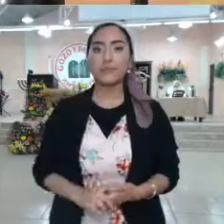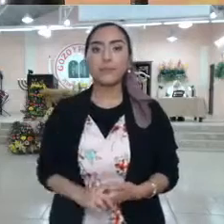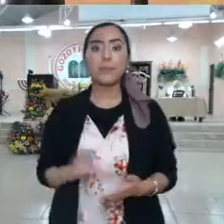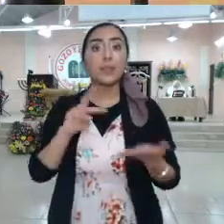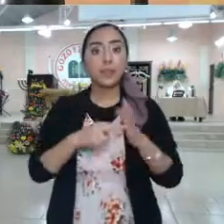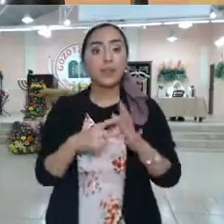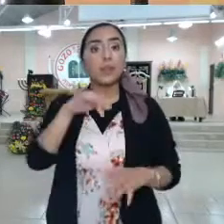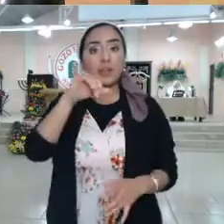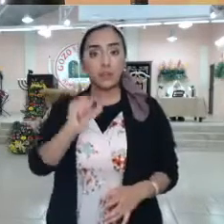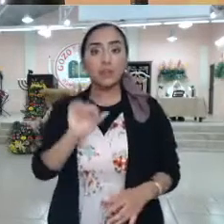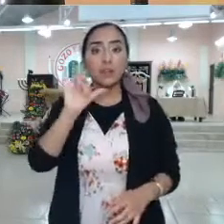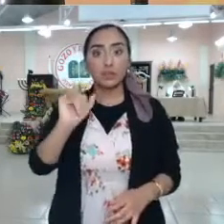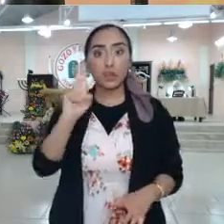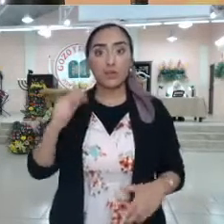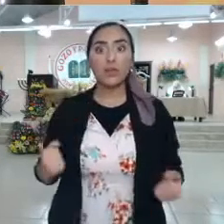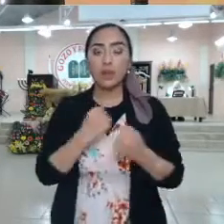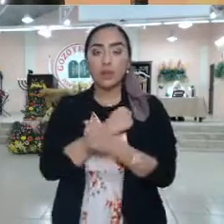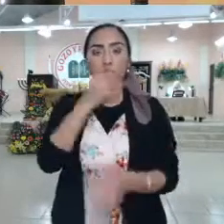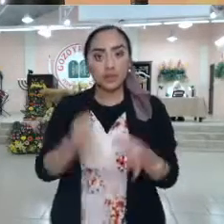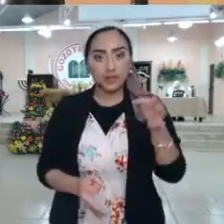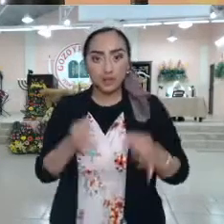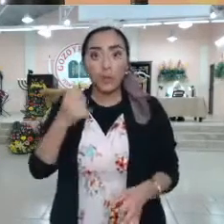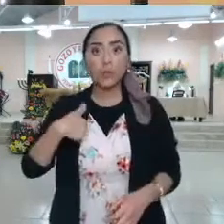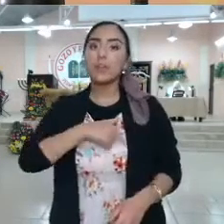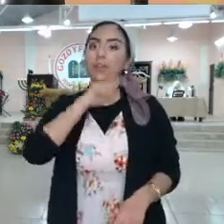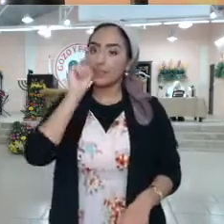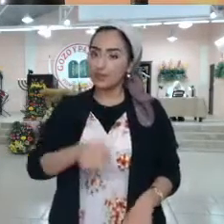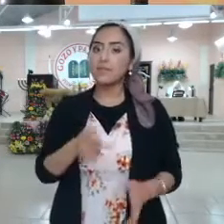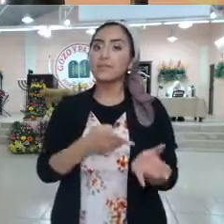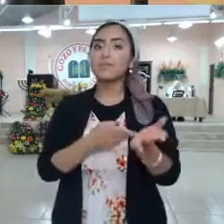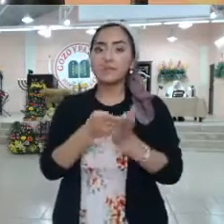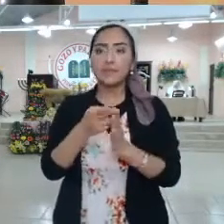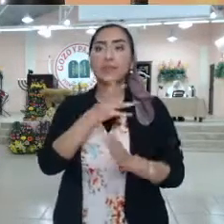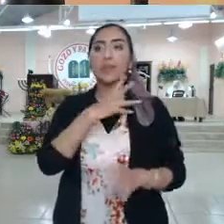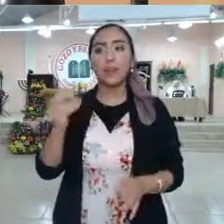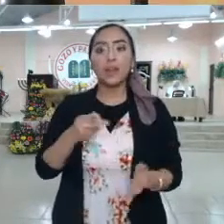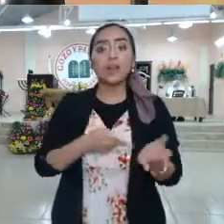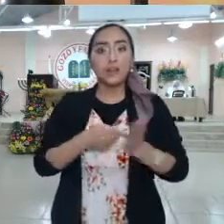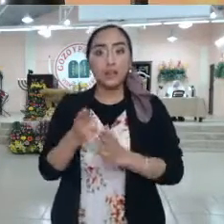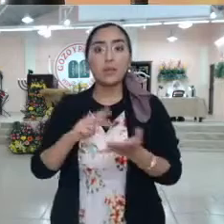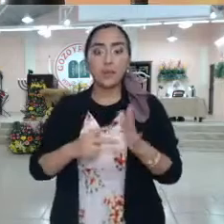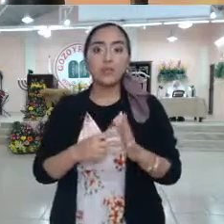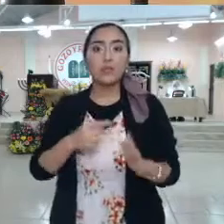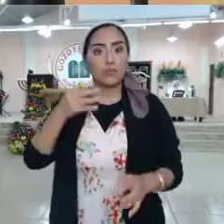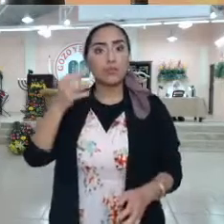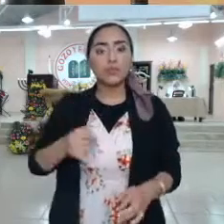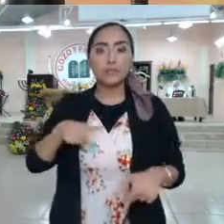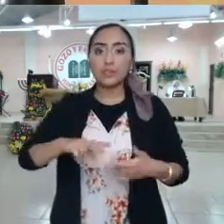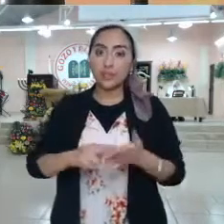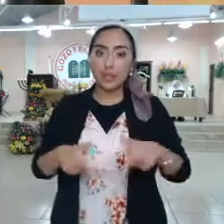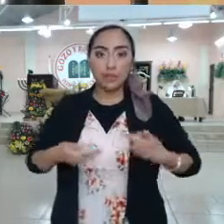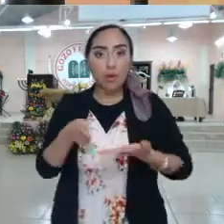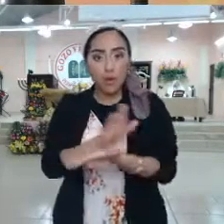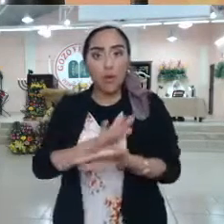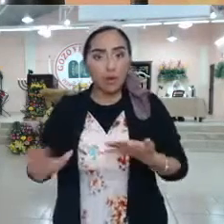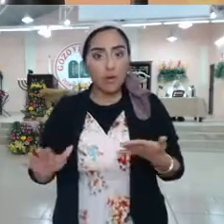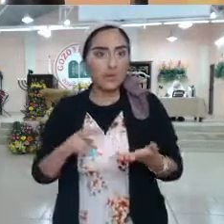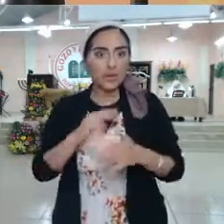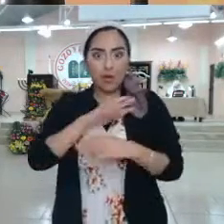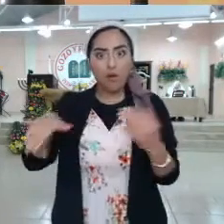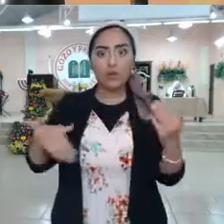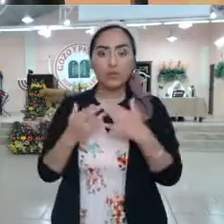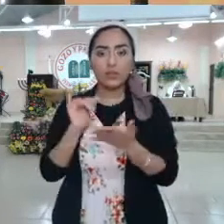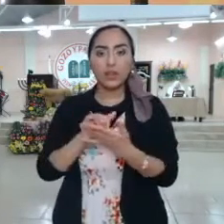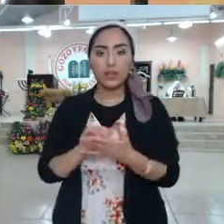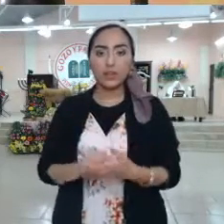Entonces, si So, Yahweh ama la justicia, Yahweh loves tenemos que ser righteousness, justo, and everything that is justo quiere decir upright, recto, and quiere upright decir means kadosh, quiere righteous, decir honrado, kadosh, it quiere decir means todo honor,